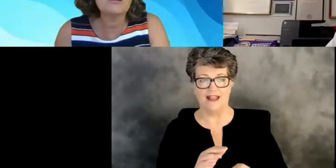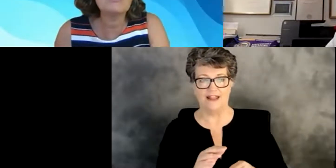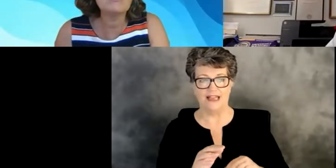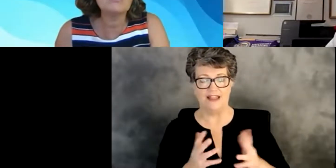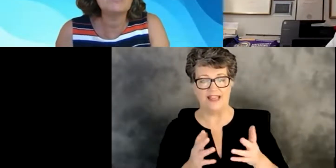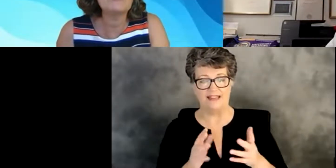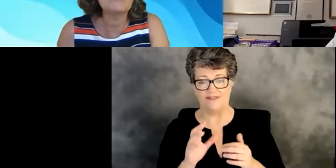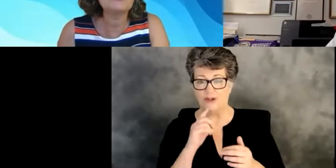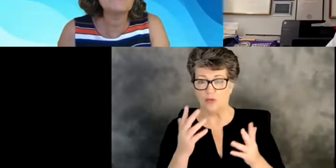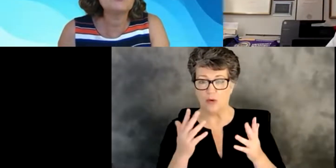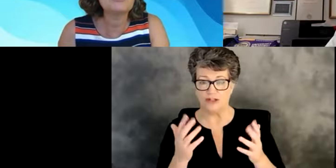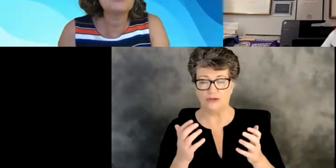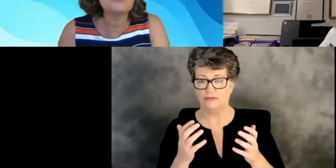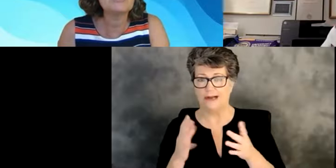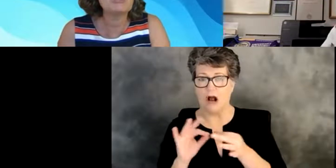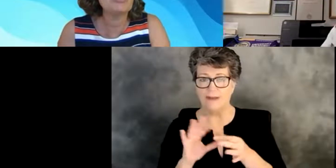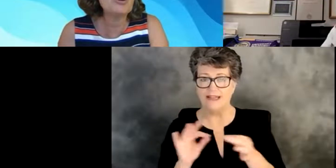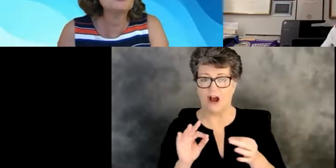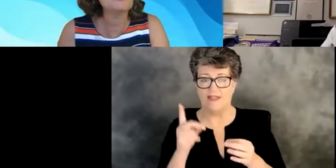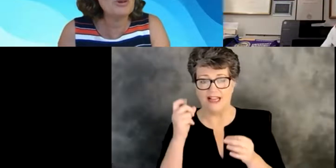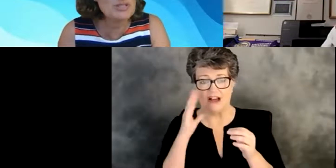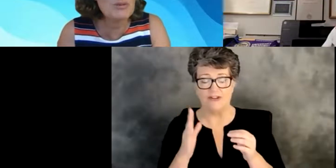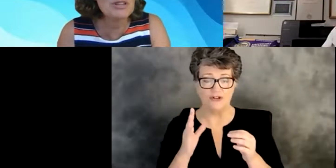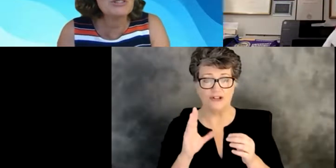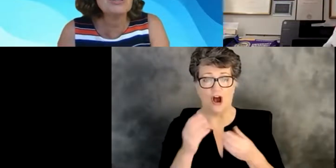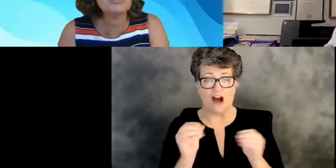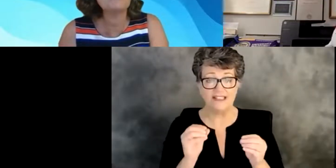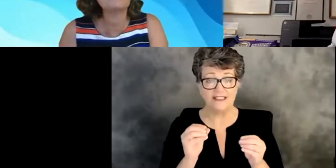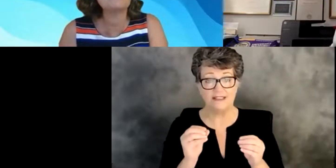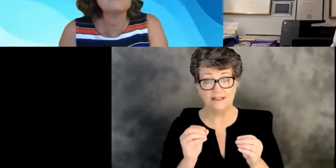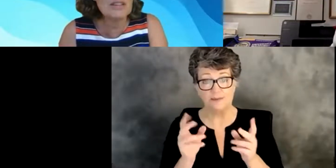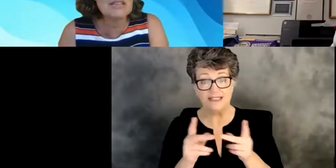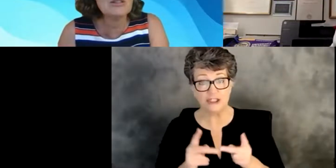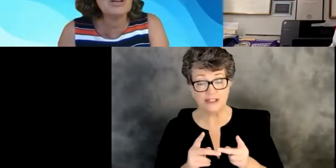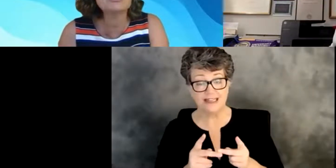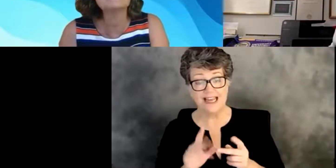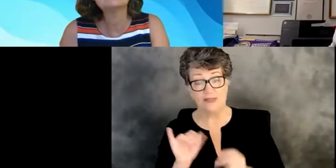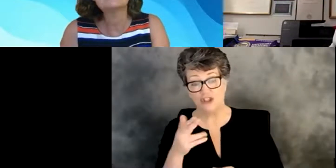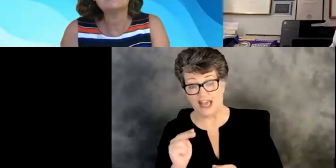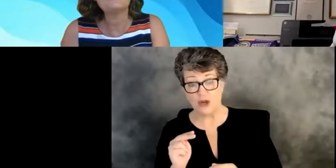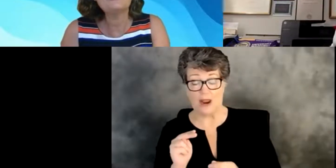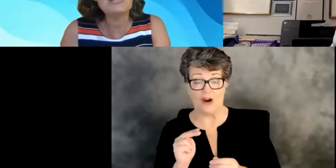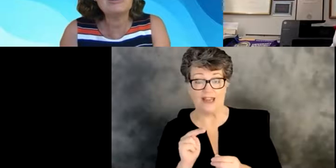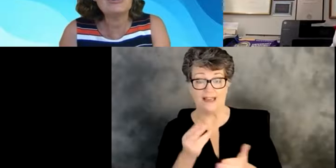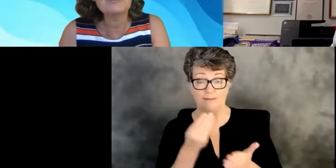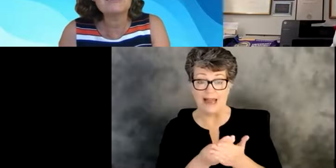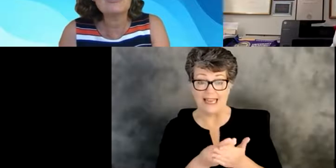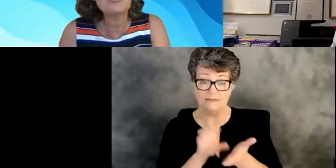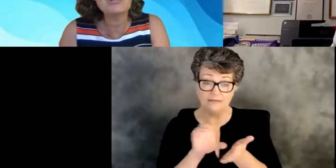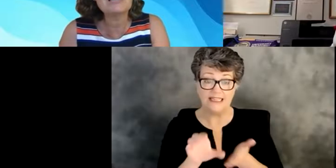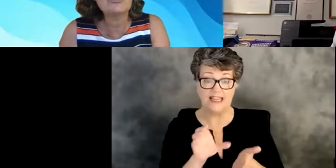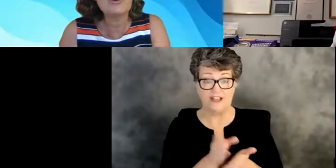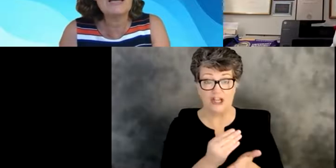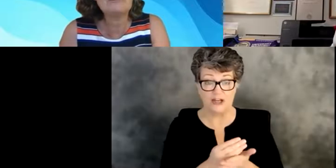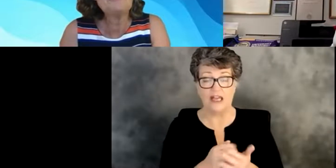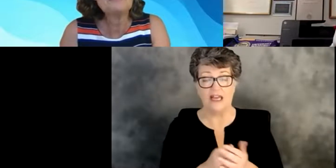want to comment on the governor's office position that, as people know, was proposed in the budget in January, was funded in the budget. The new state year is now 2